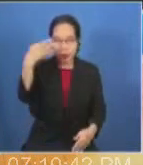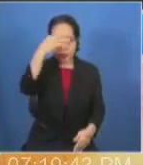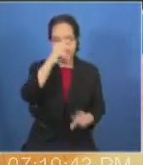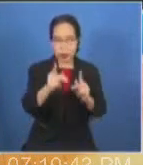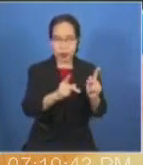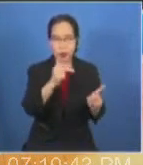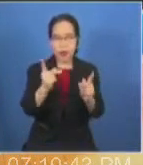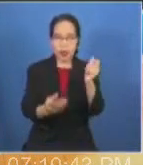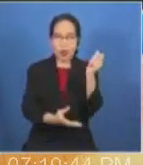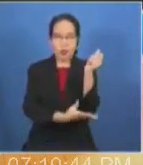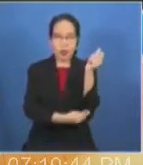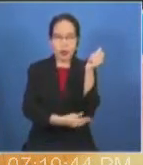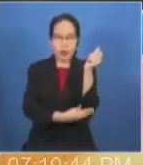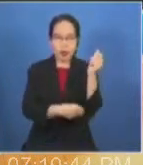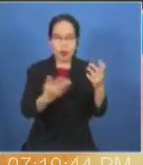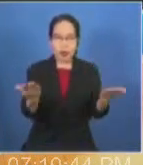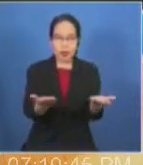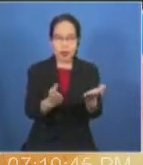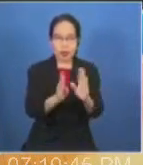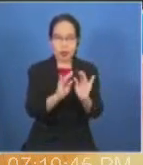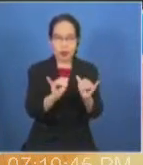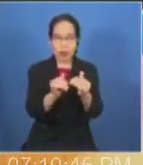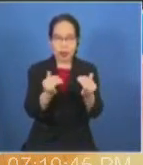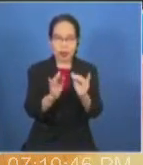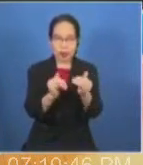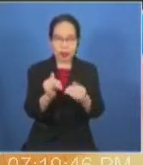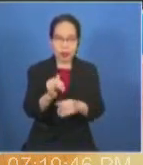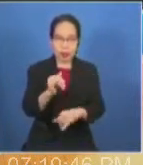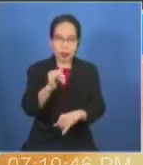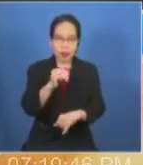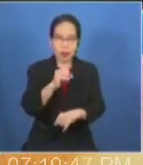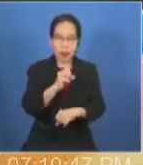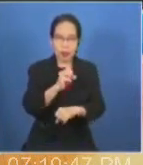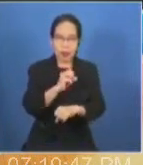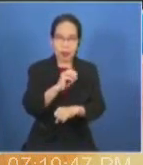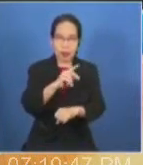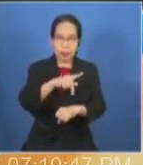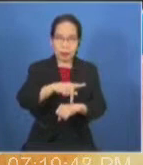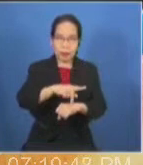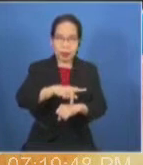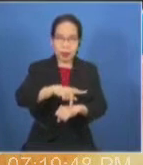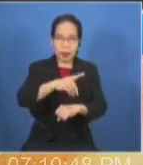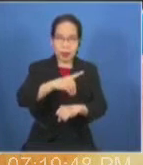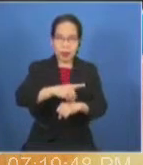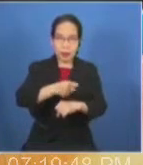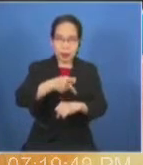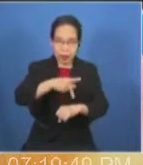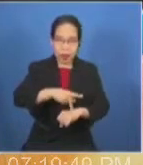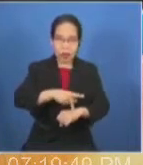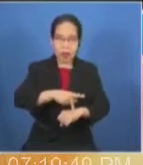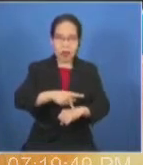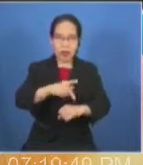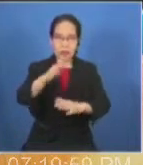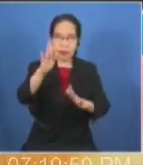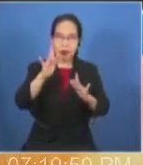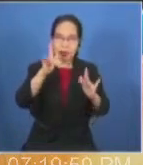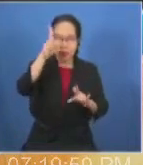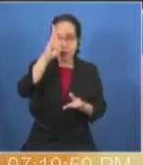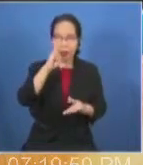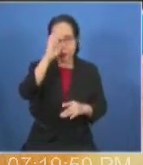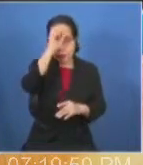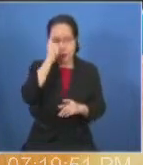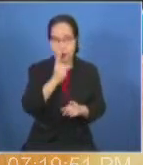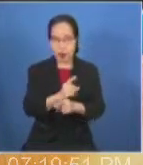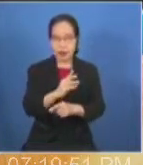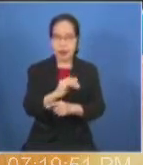our poor fellow men in Barangay Pio del Pilar. With the mercy of God, our brethren from